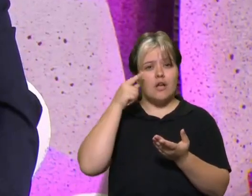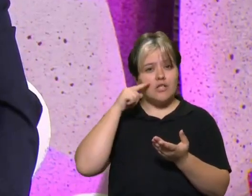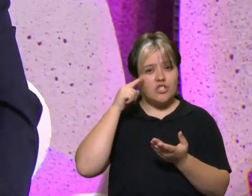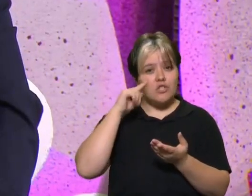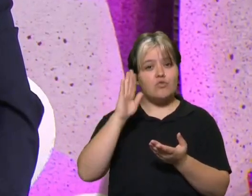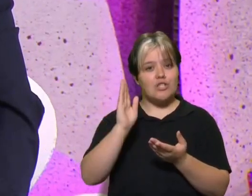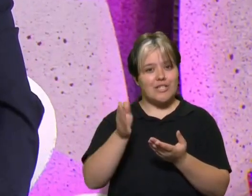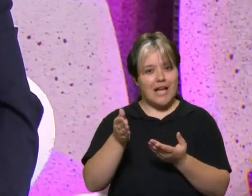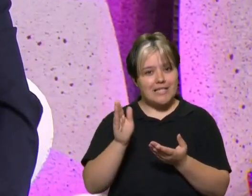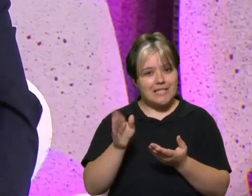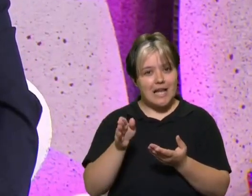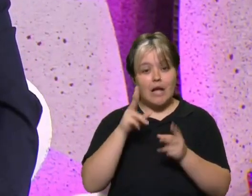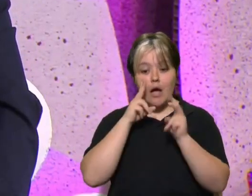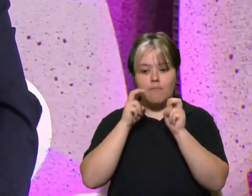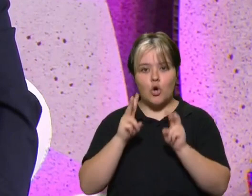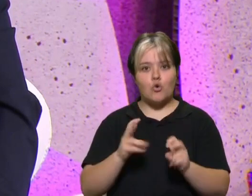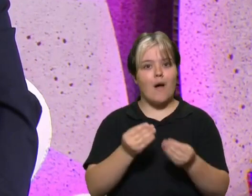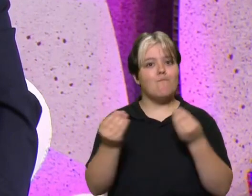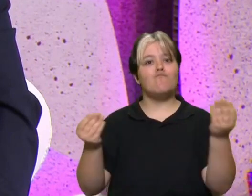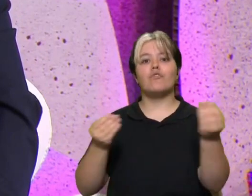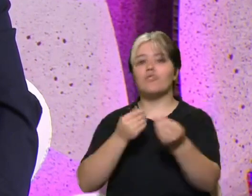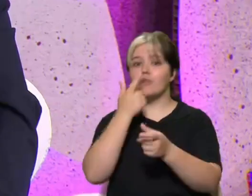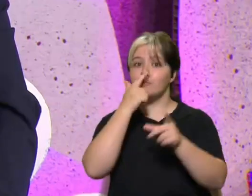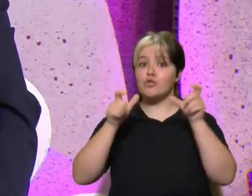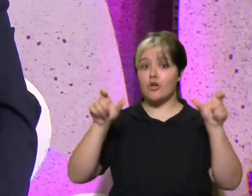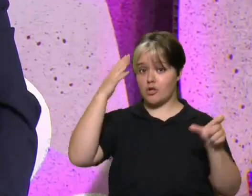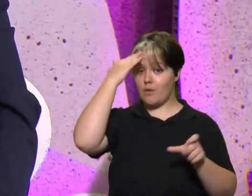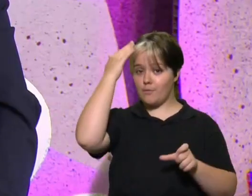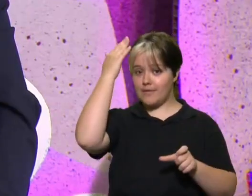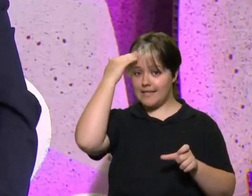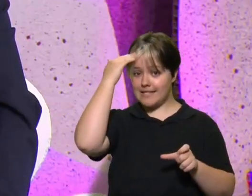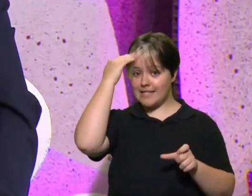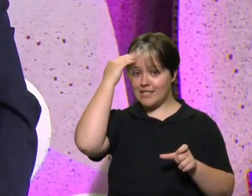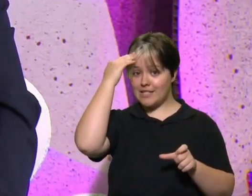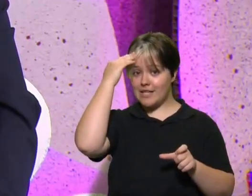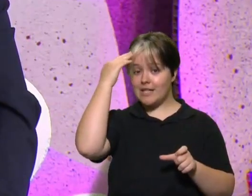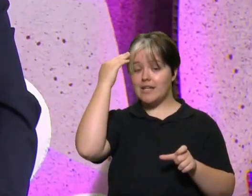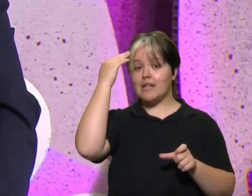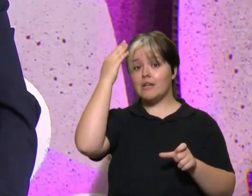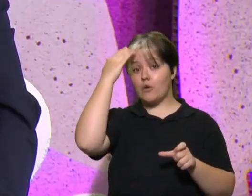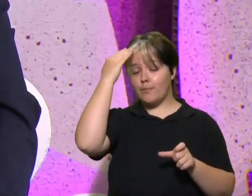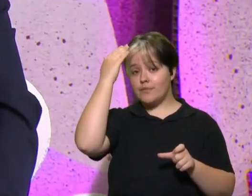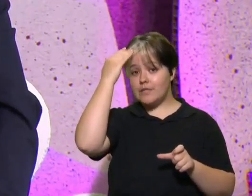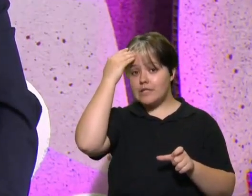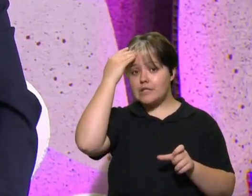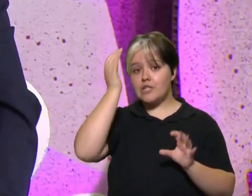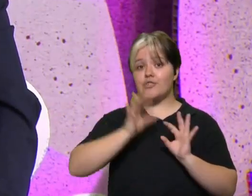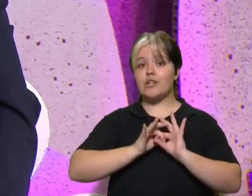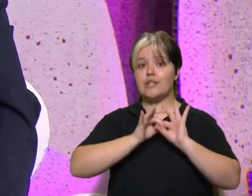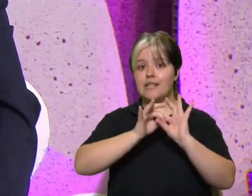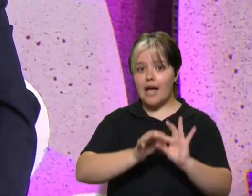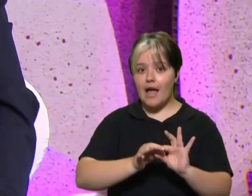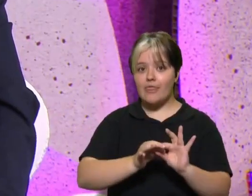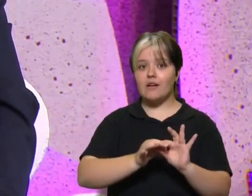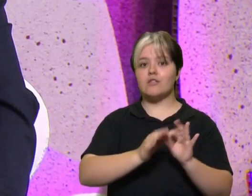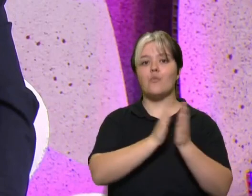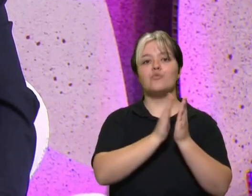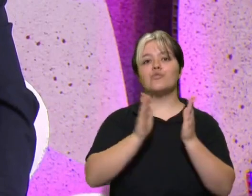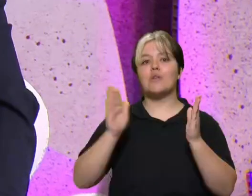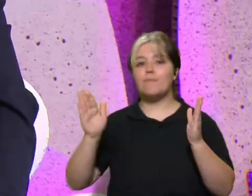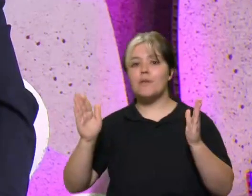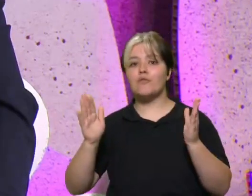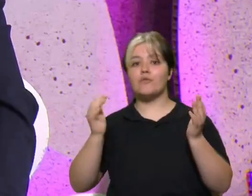So there's quite a lot of demand for people with skills, with the competency